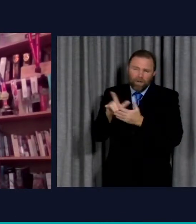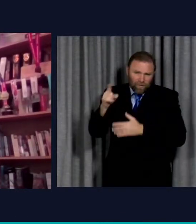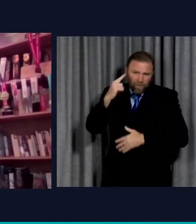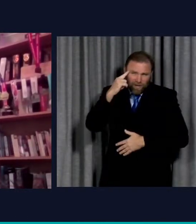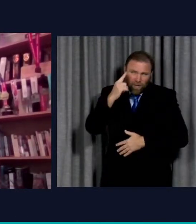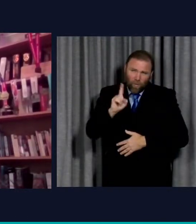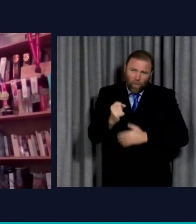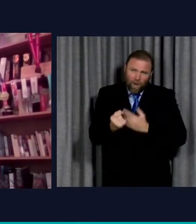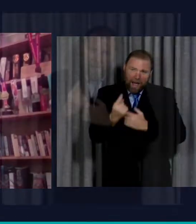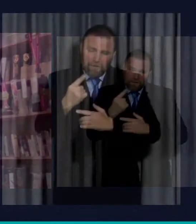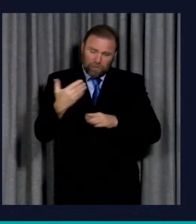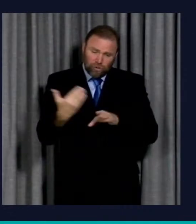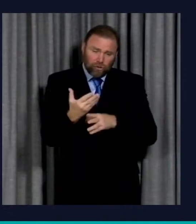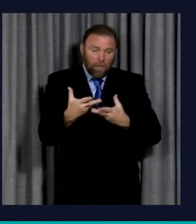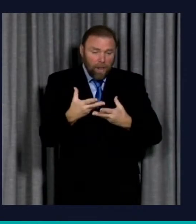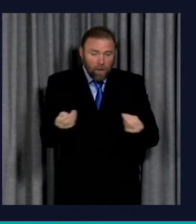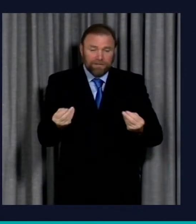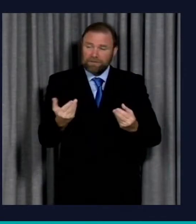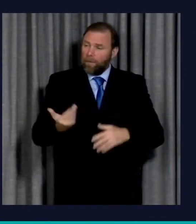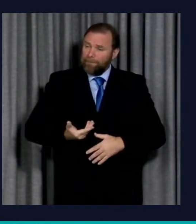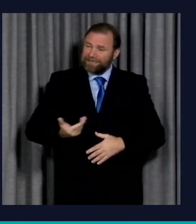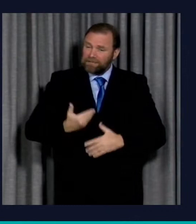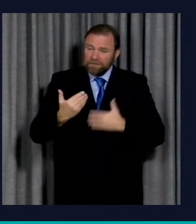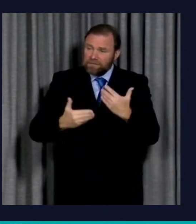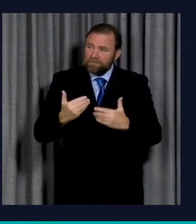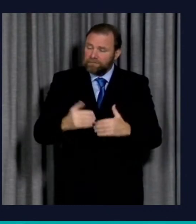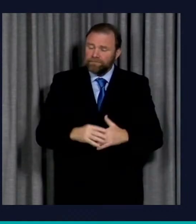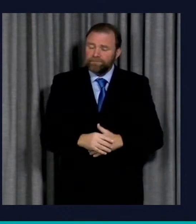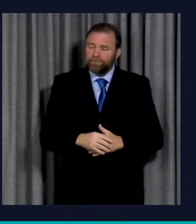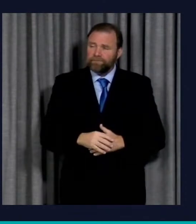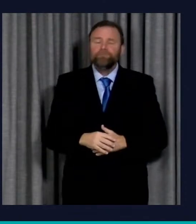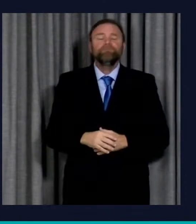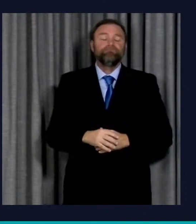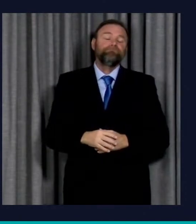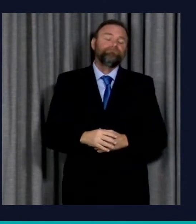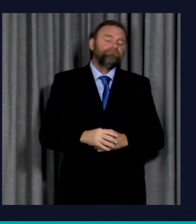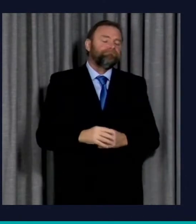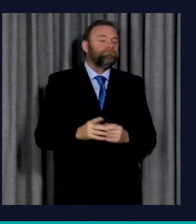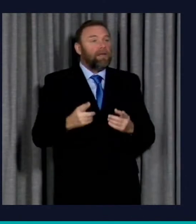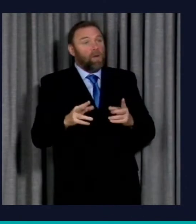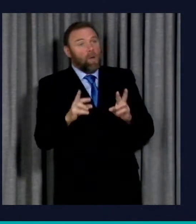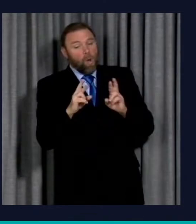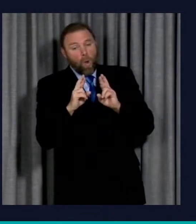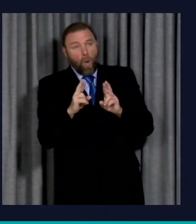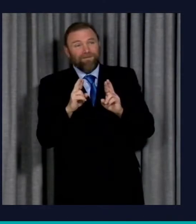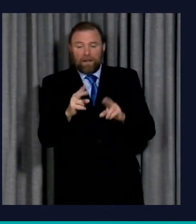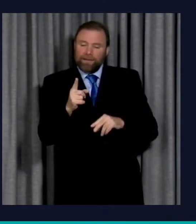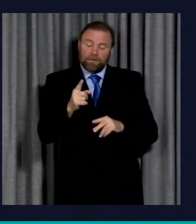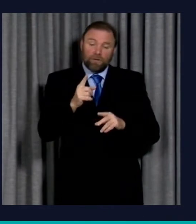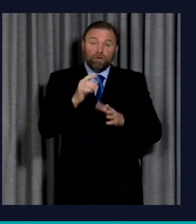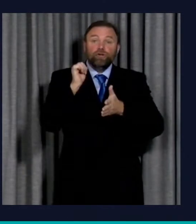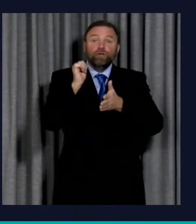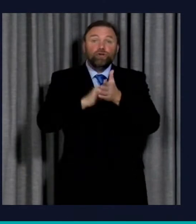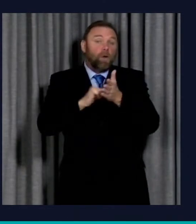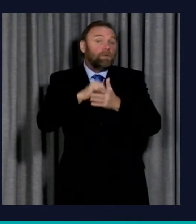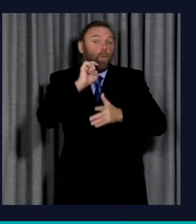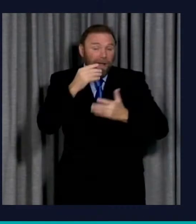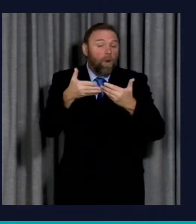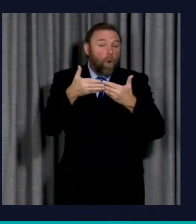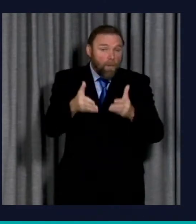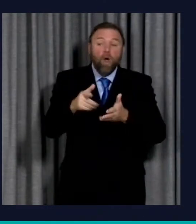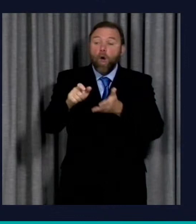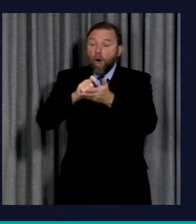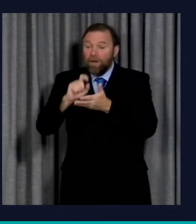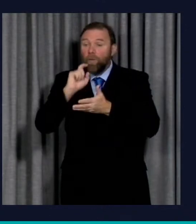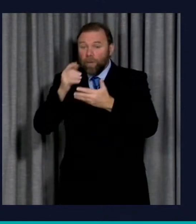and business closures? Well, we are hopeful that because shops will reopen, offices will reopen, hospitality